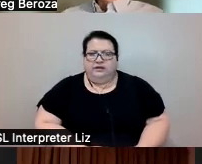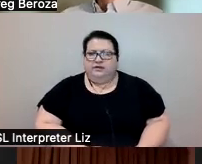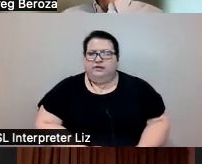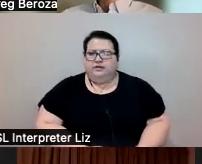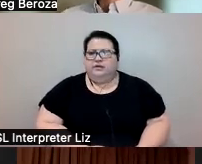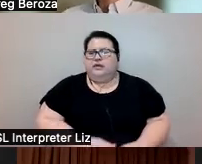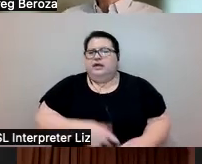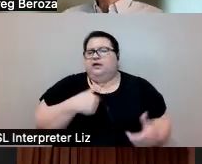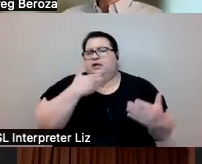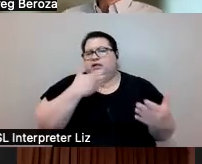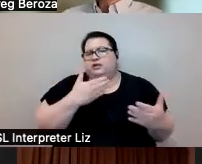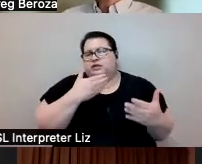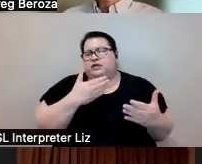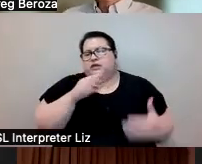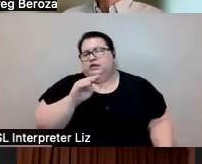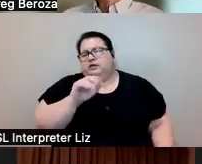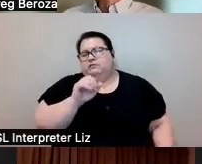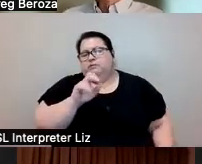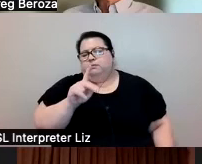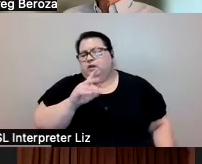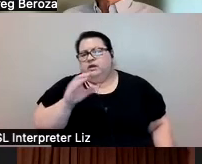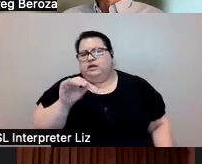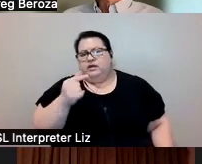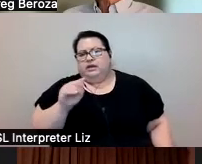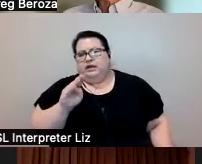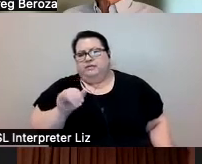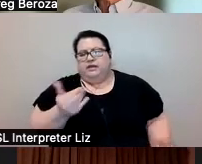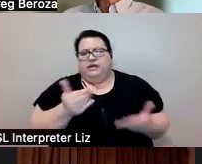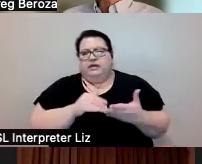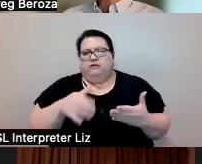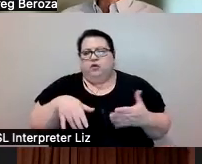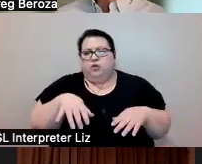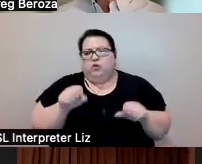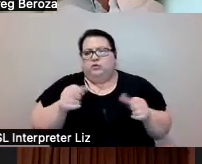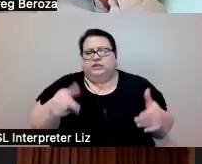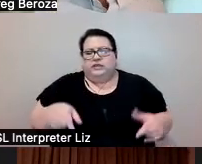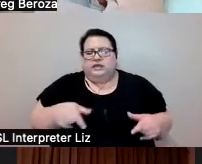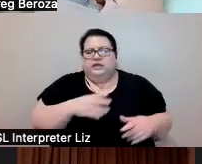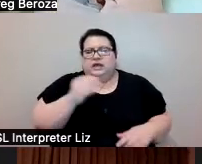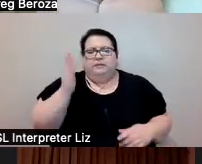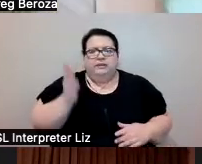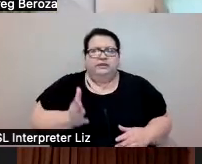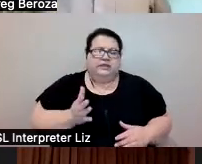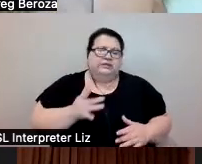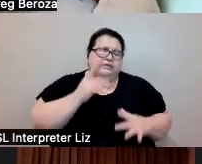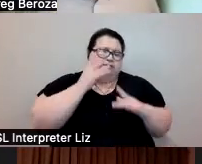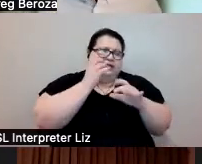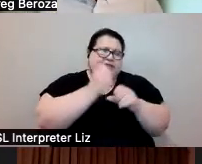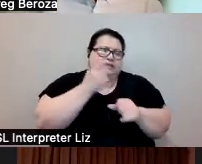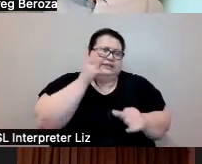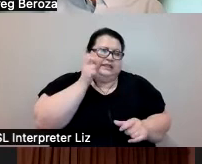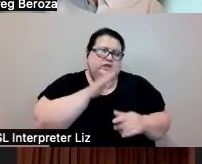I'd just like to thank Mark and Gabby again for hosting this, and to the presenters. It was fascinating to hear